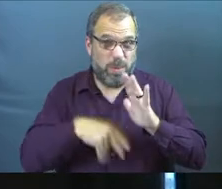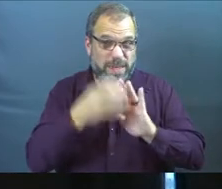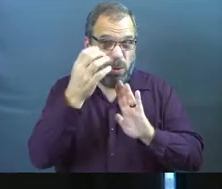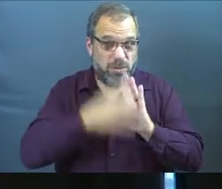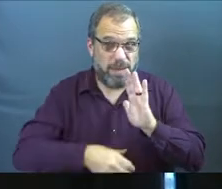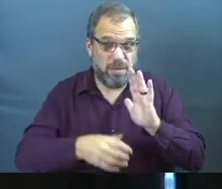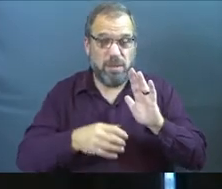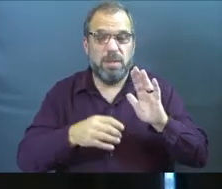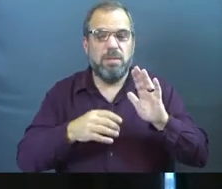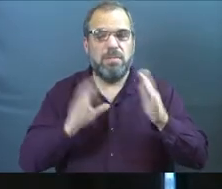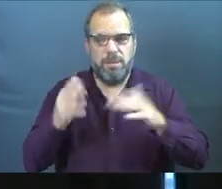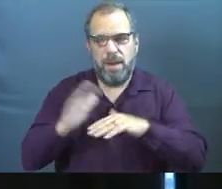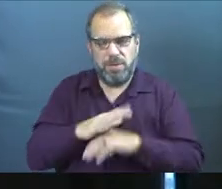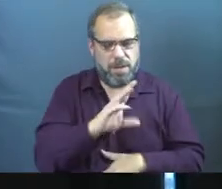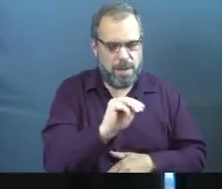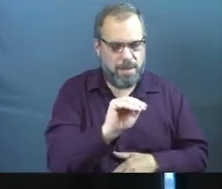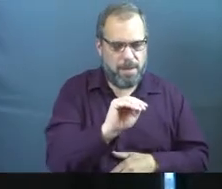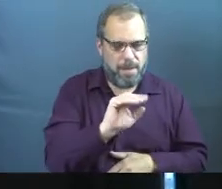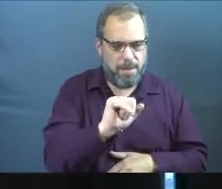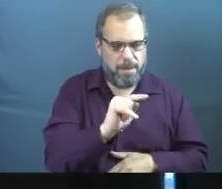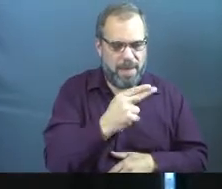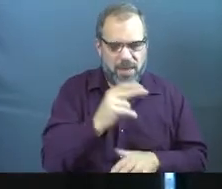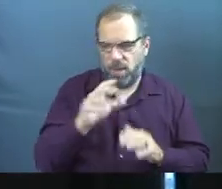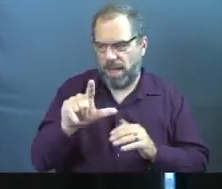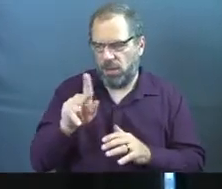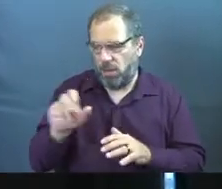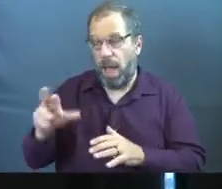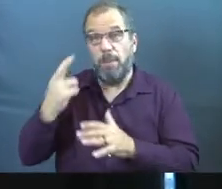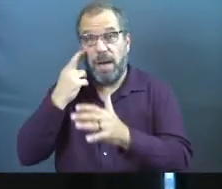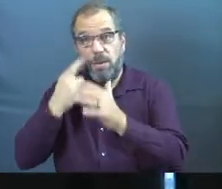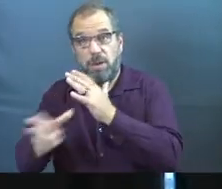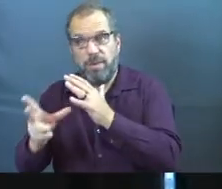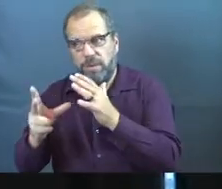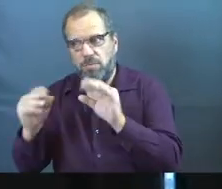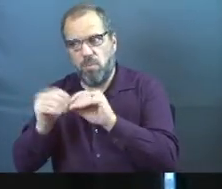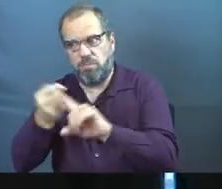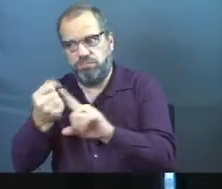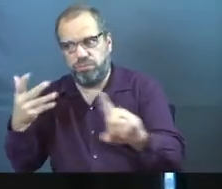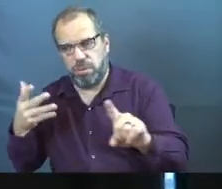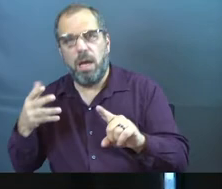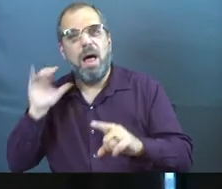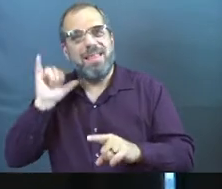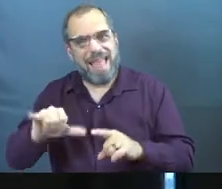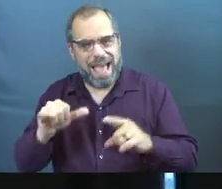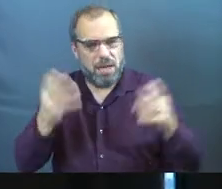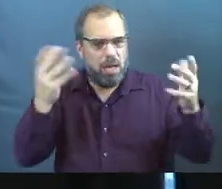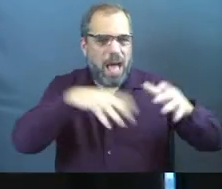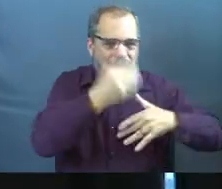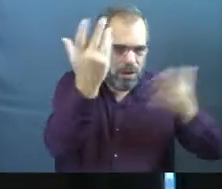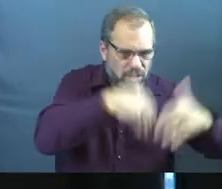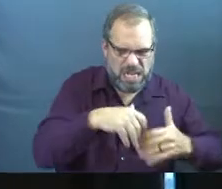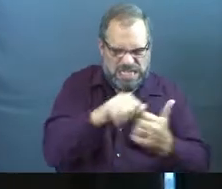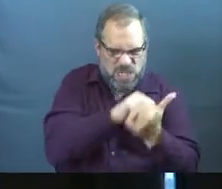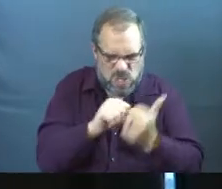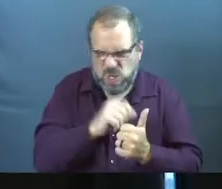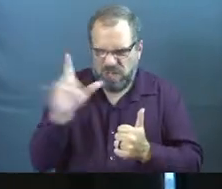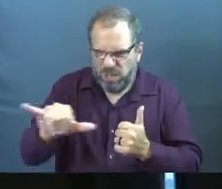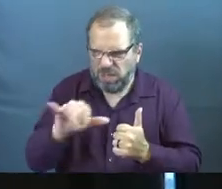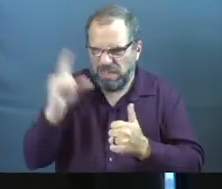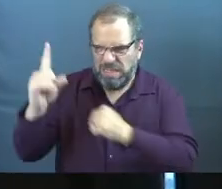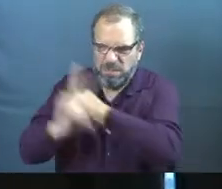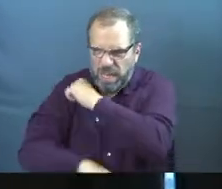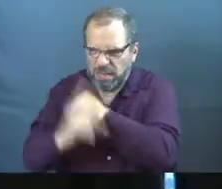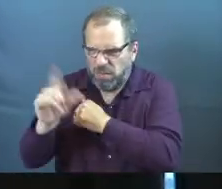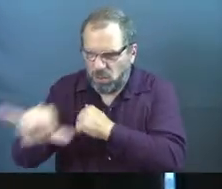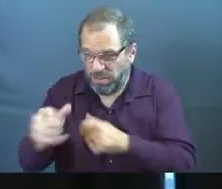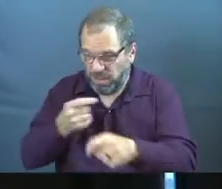passage compared to Matthew and Luke, because I think it gives us more detail to dig into all this. So again, we get all those things, outer darkness, gnashing of teeth, eternal fire, eternal punishment,